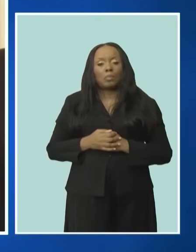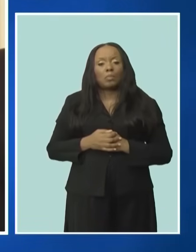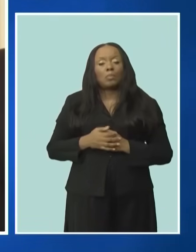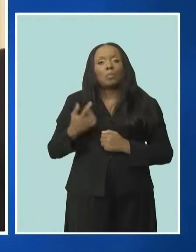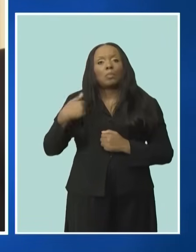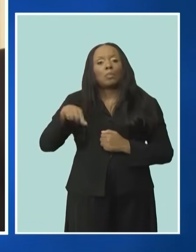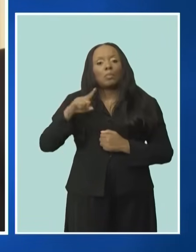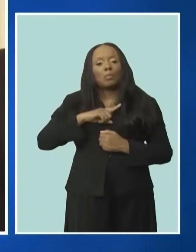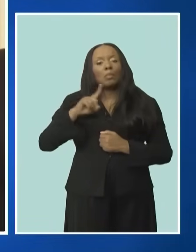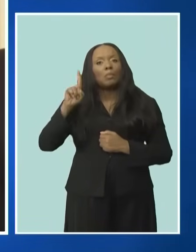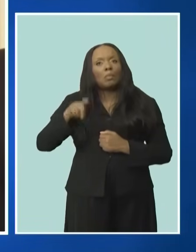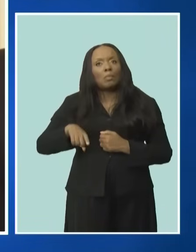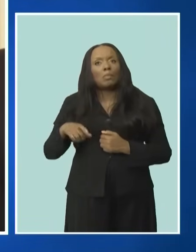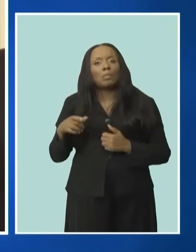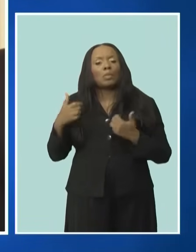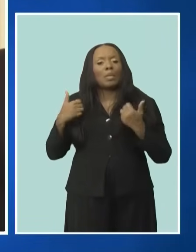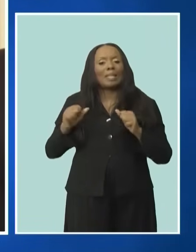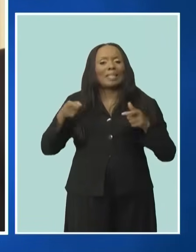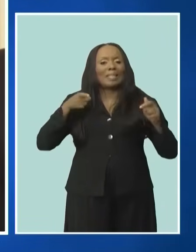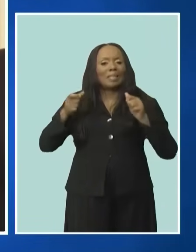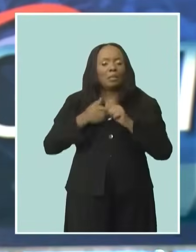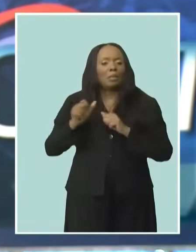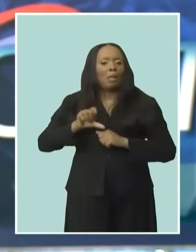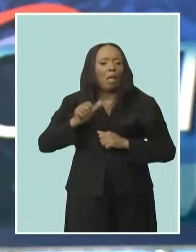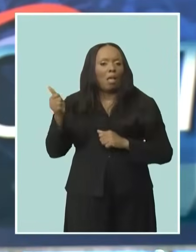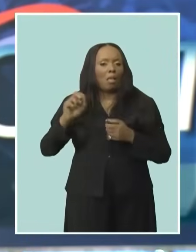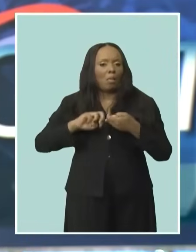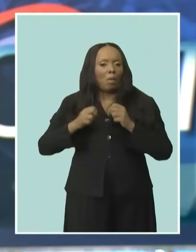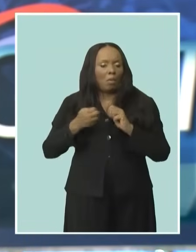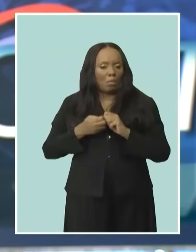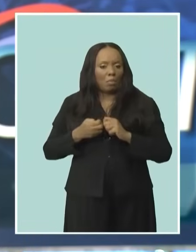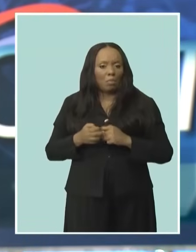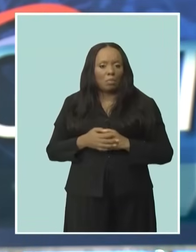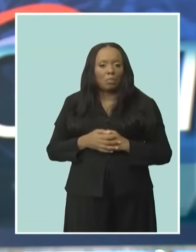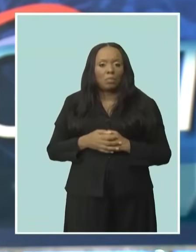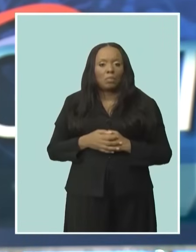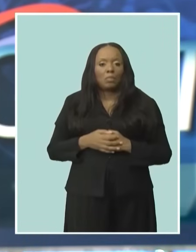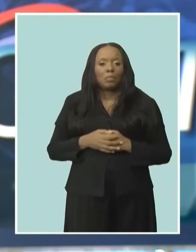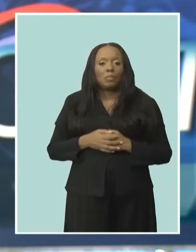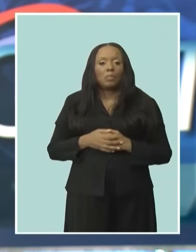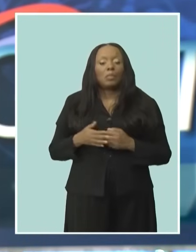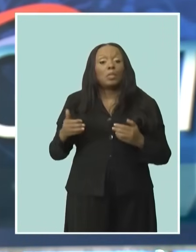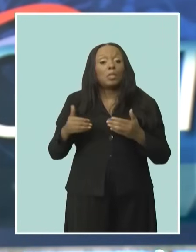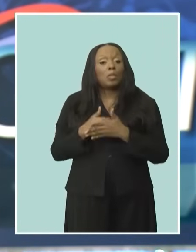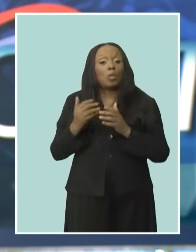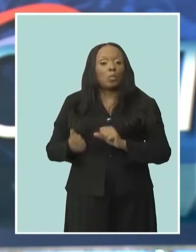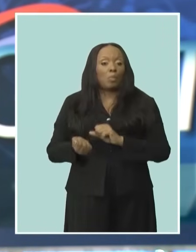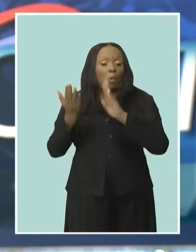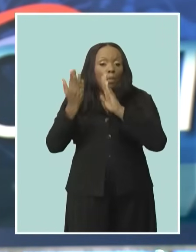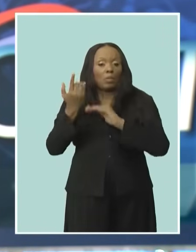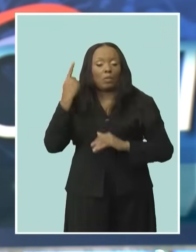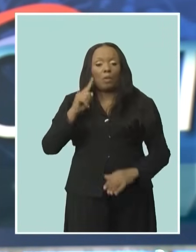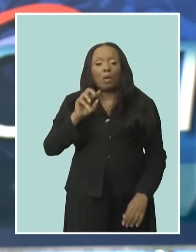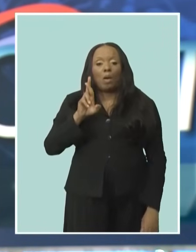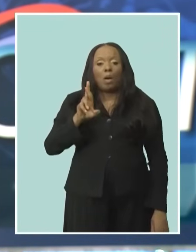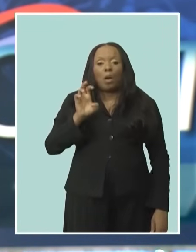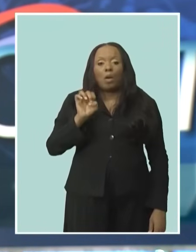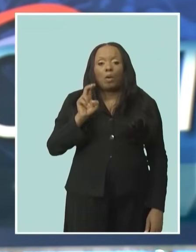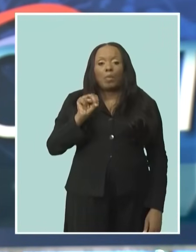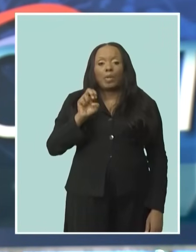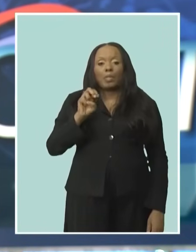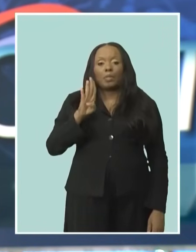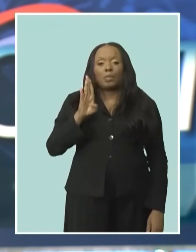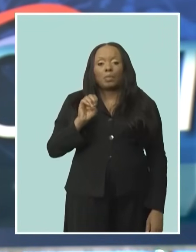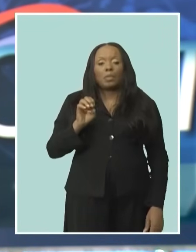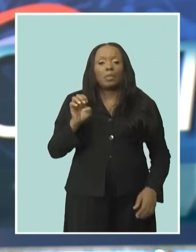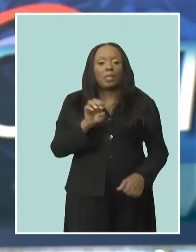also wrestle down other problems. A new avenue in the renewable energy vehicle sector is now open